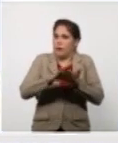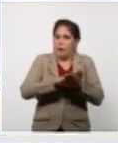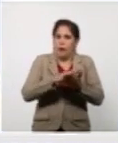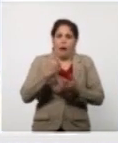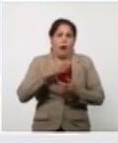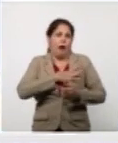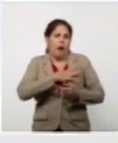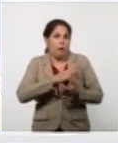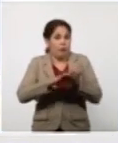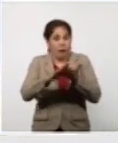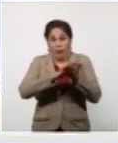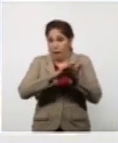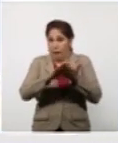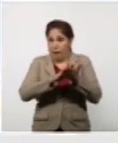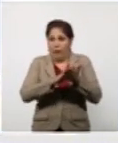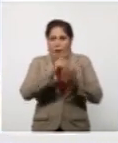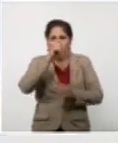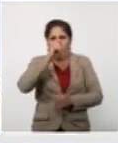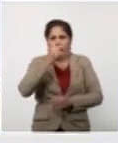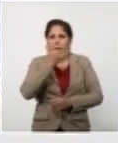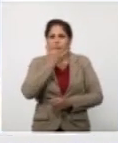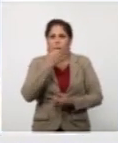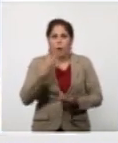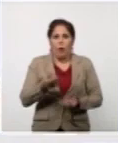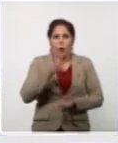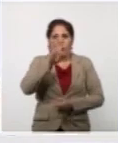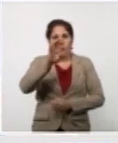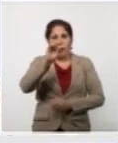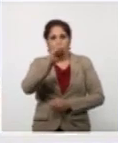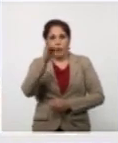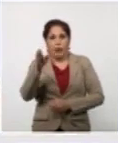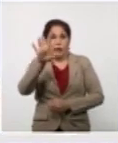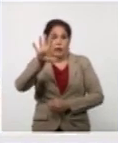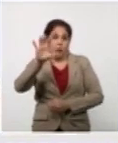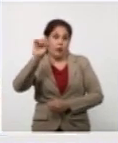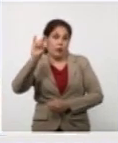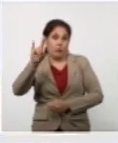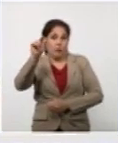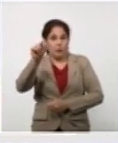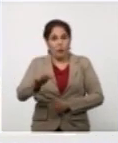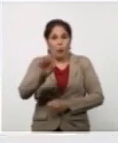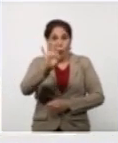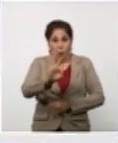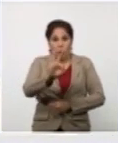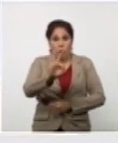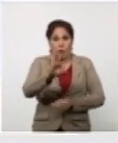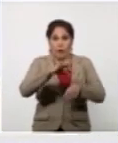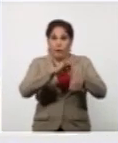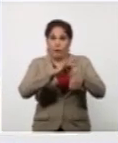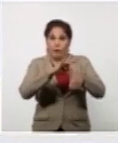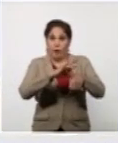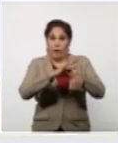57.5%, followed by the group of 20 to 39 years with 5 cases for